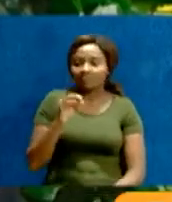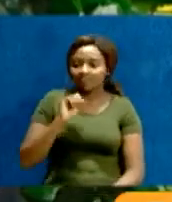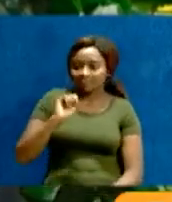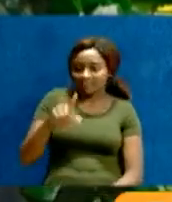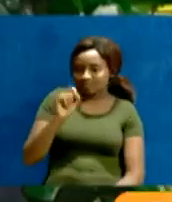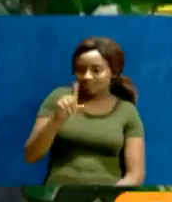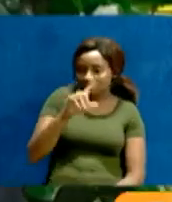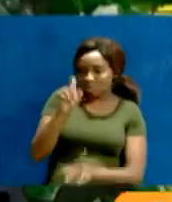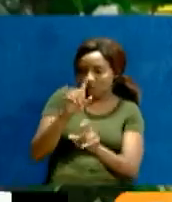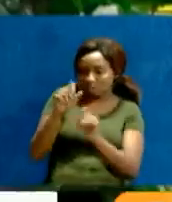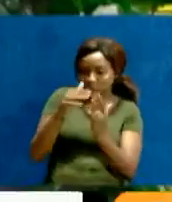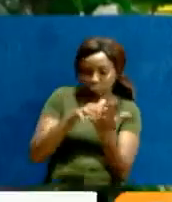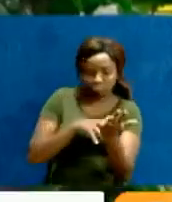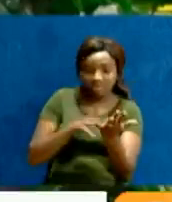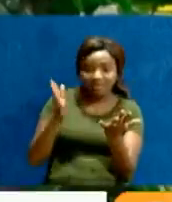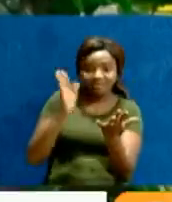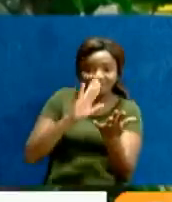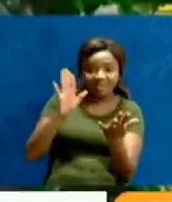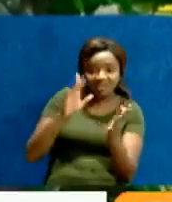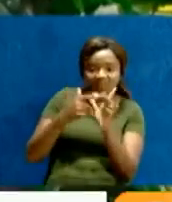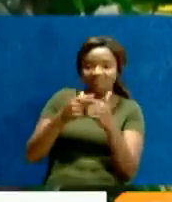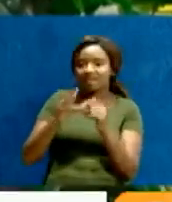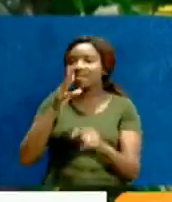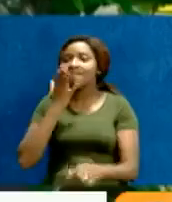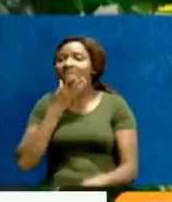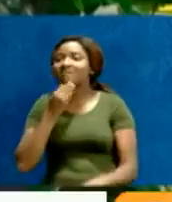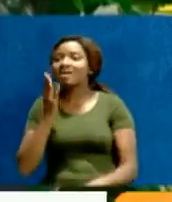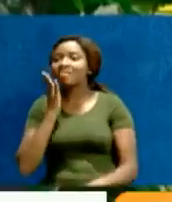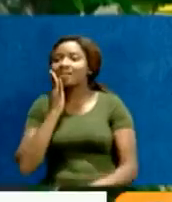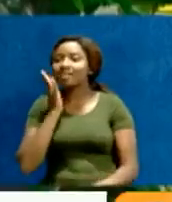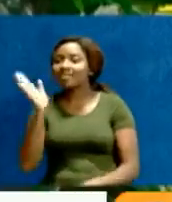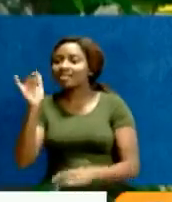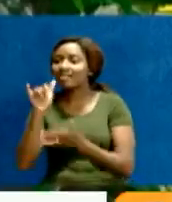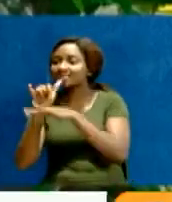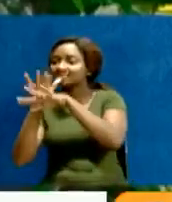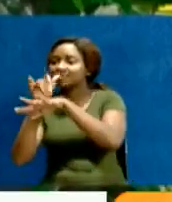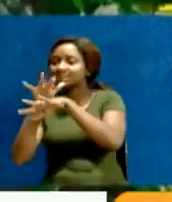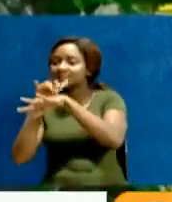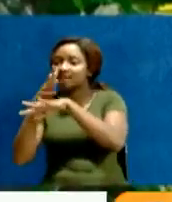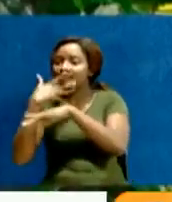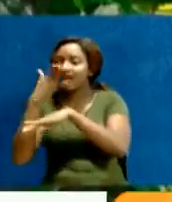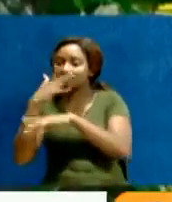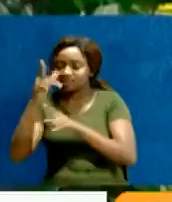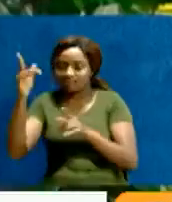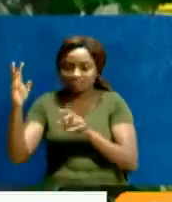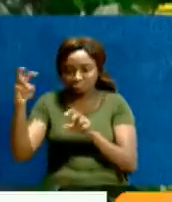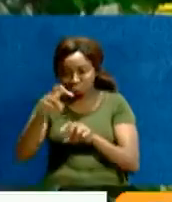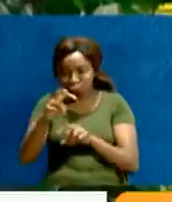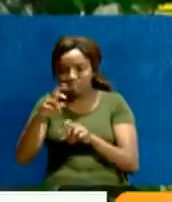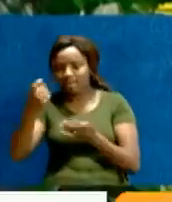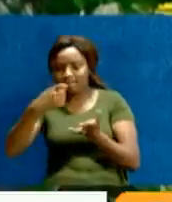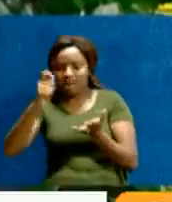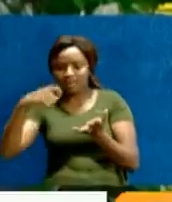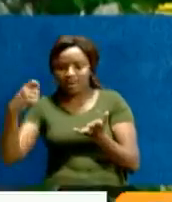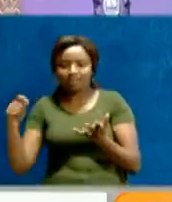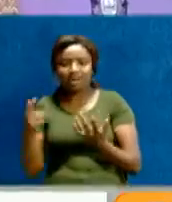They could send the marking scheme to them. Parents were monitoring it. And actually, when these children came back, you can't believe that